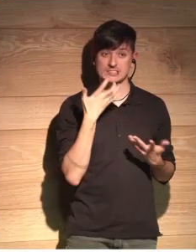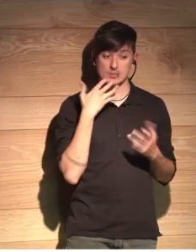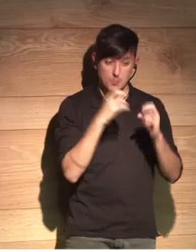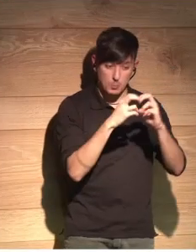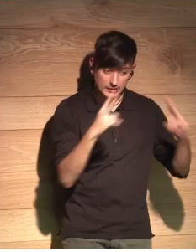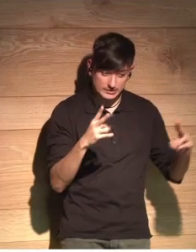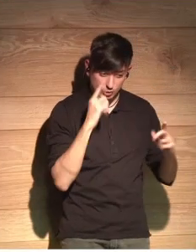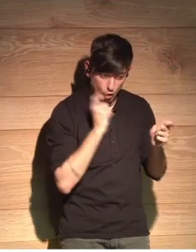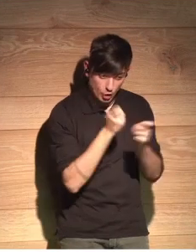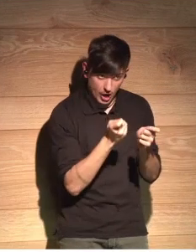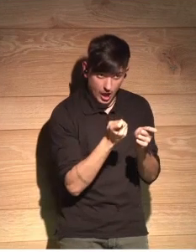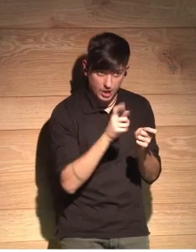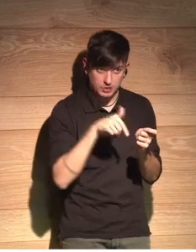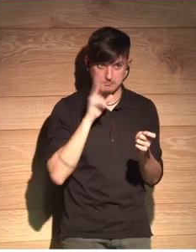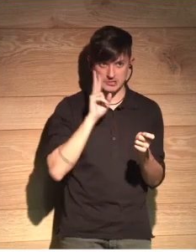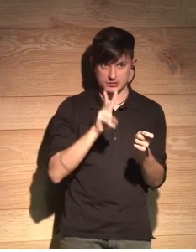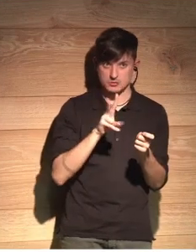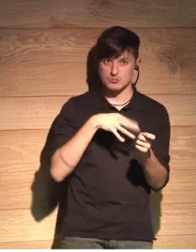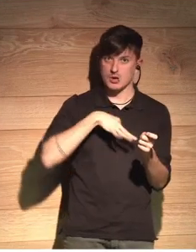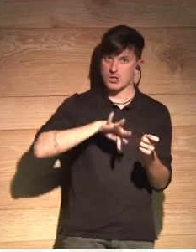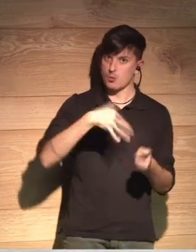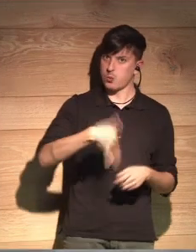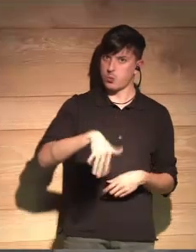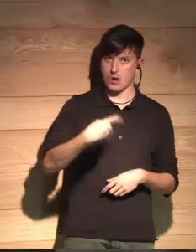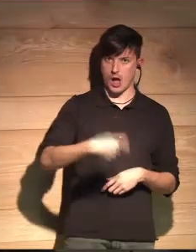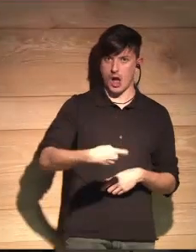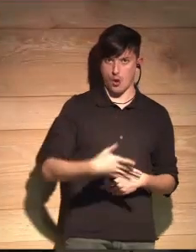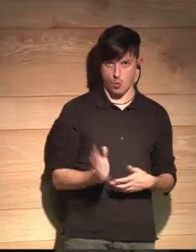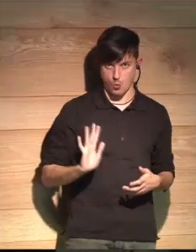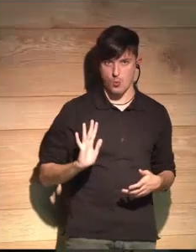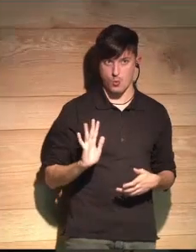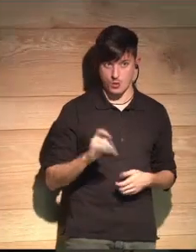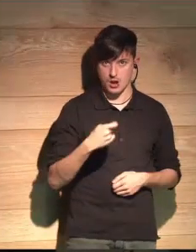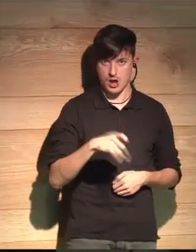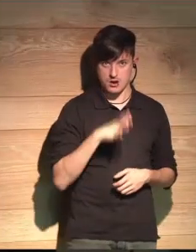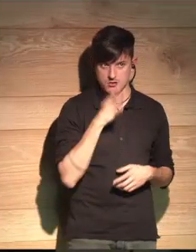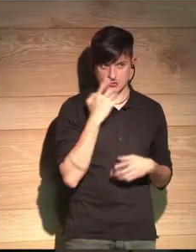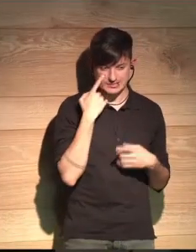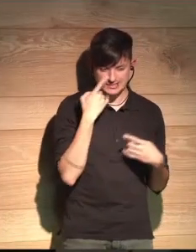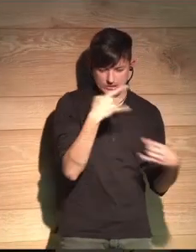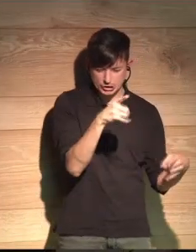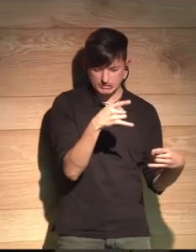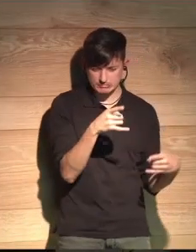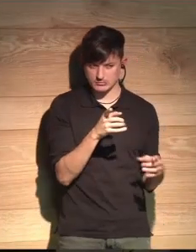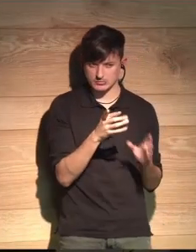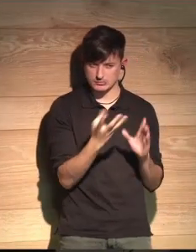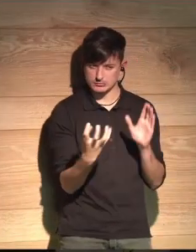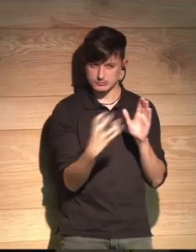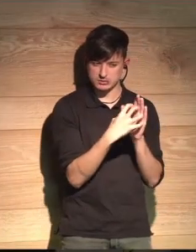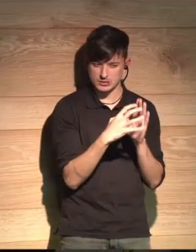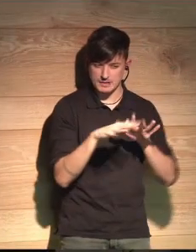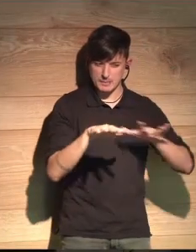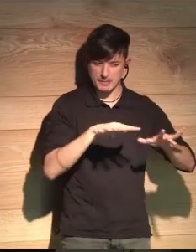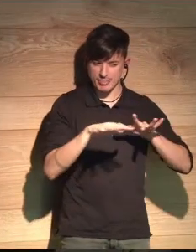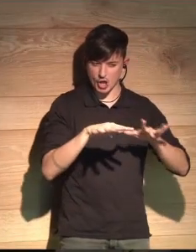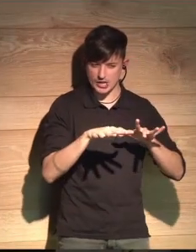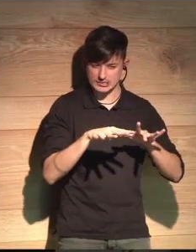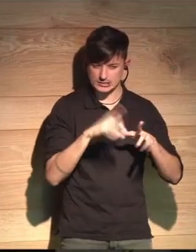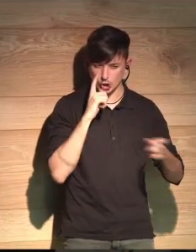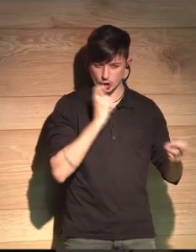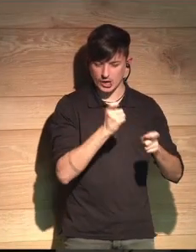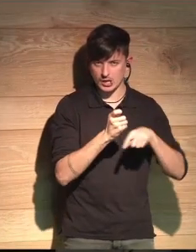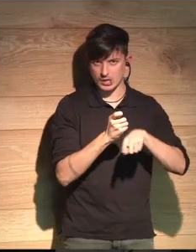quite expensive. You can put sensors like that, or you can send people. What you measure is vibrations. But, the cost of monitoring a bridge can be